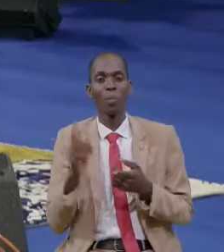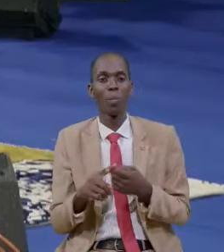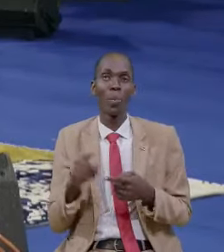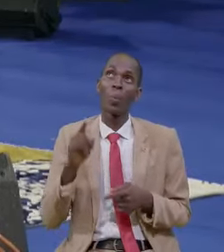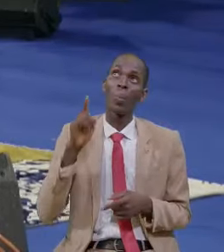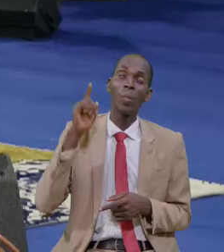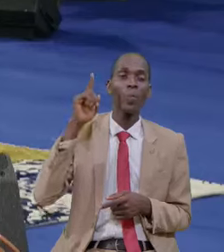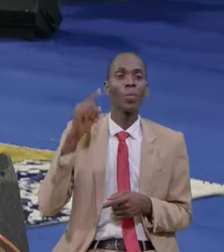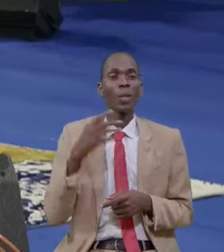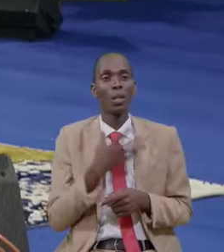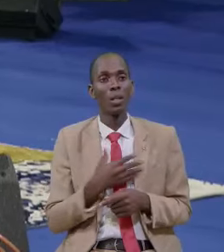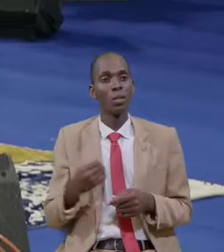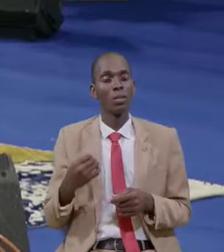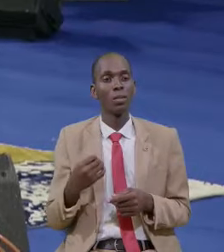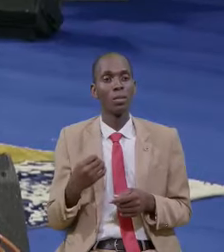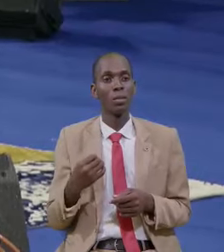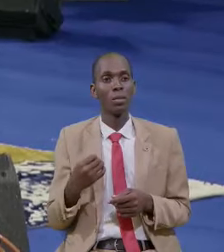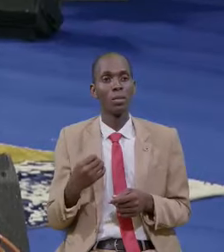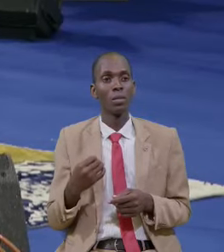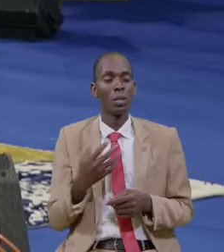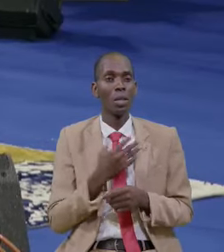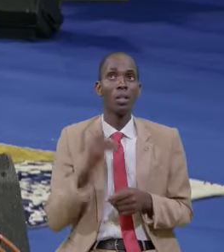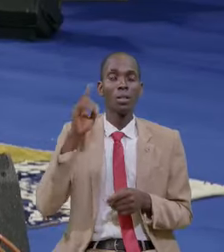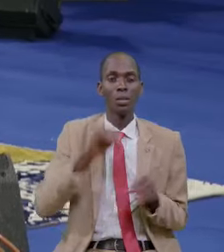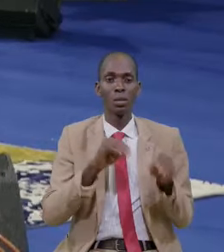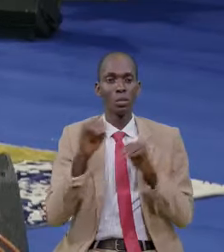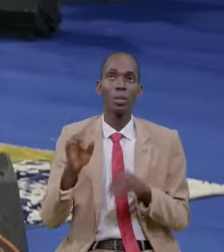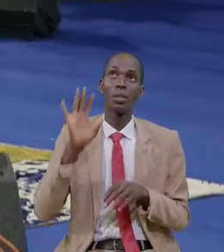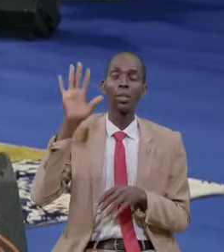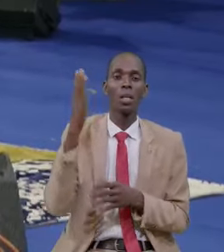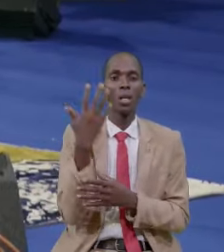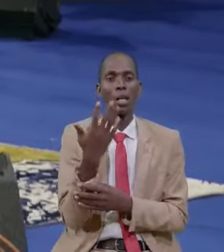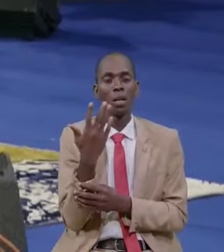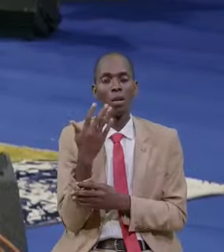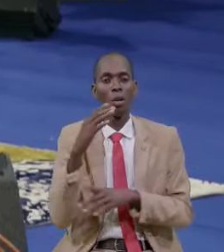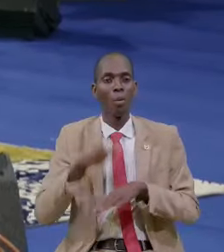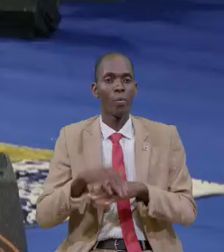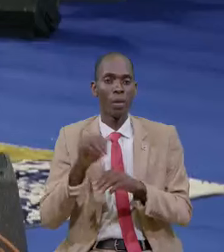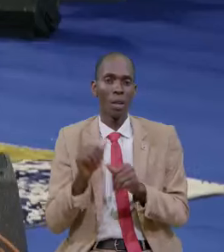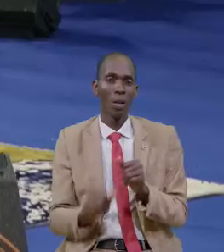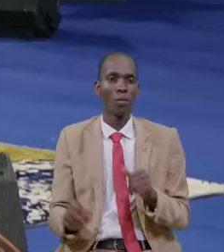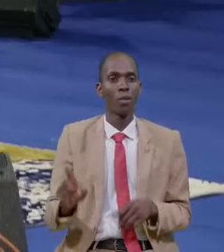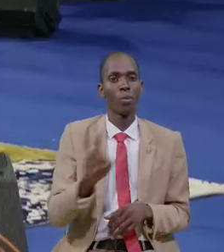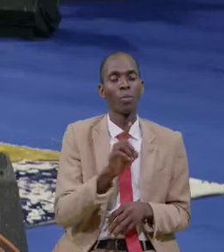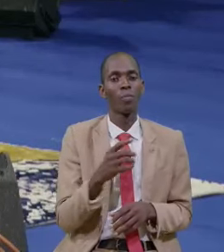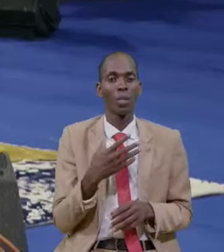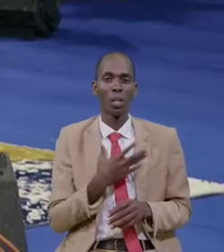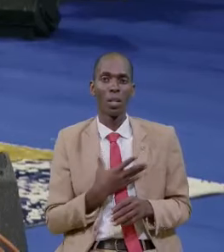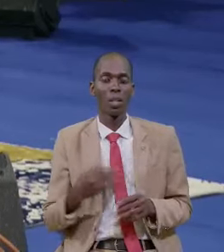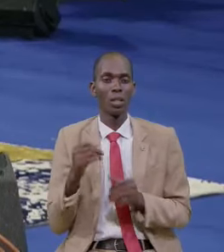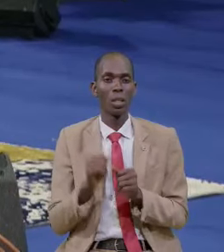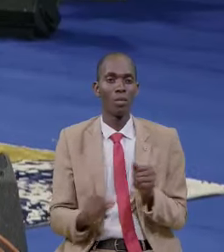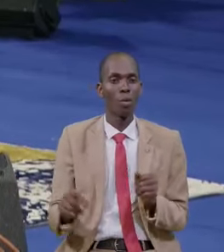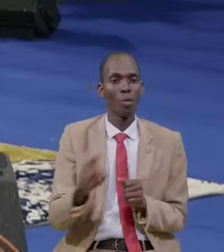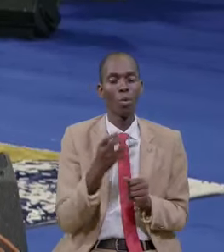he laid his hands on everyone and every one of